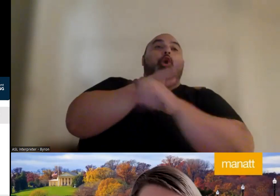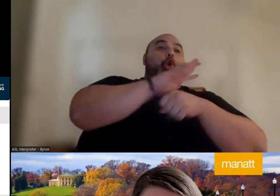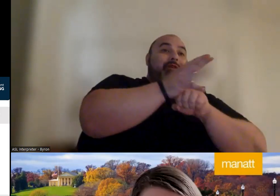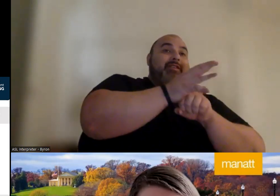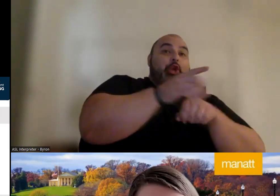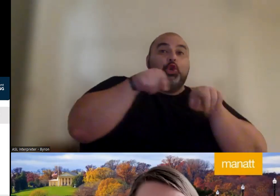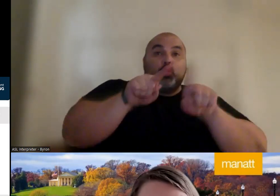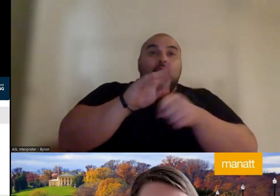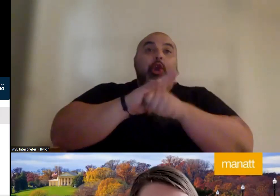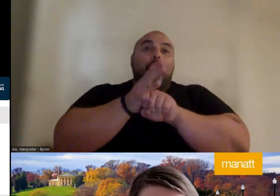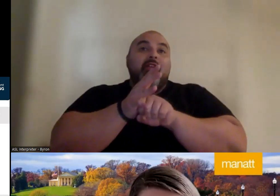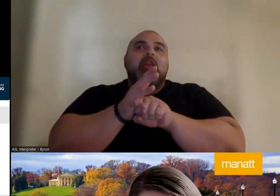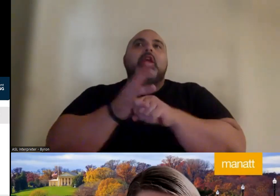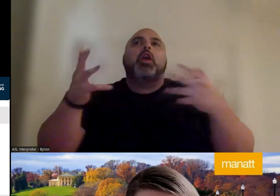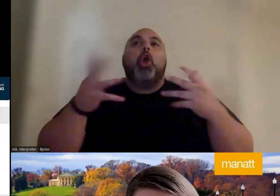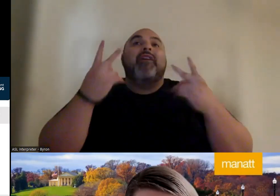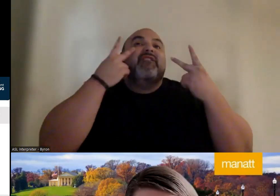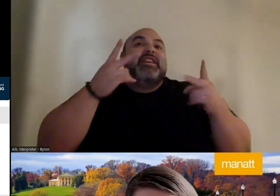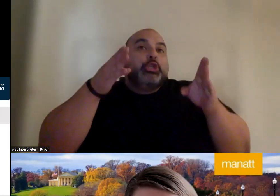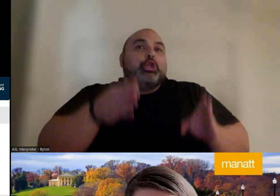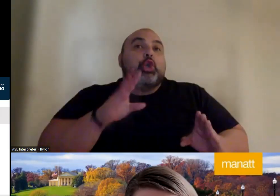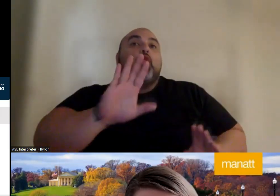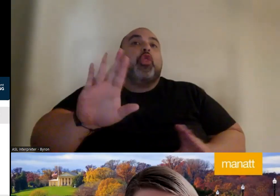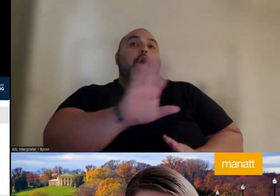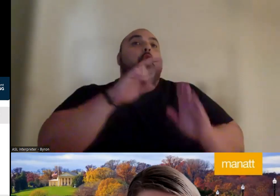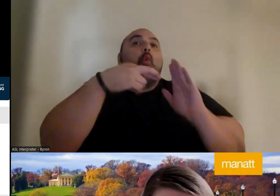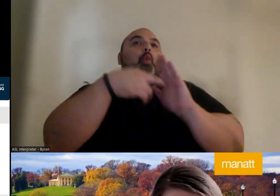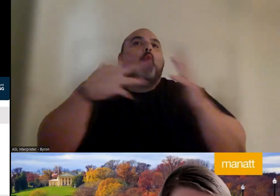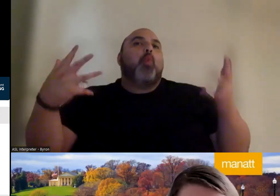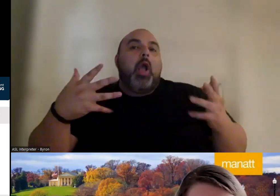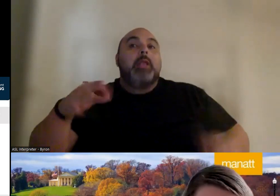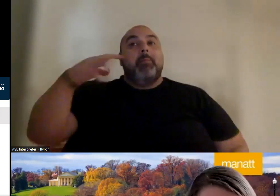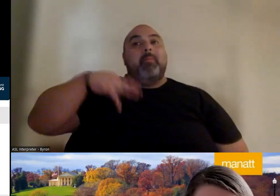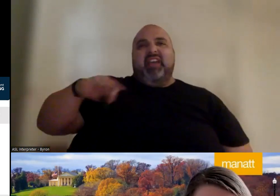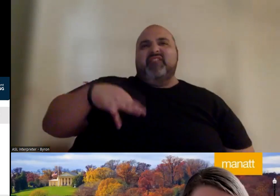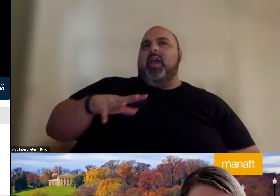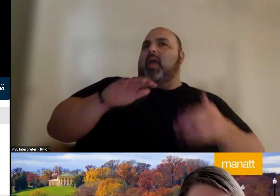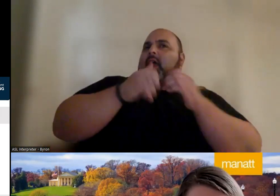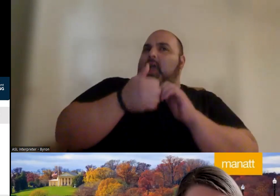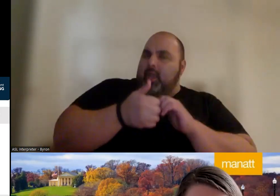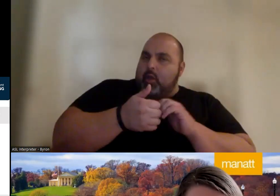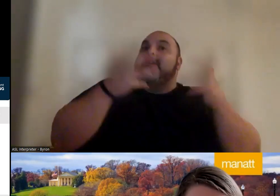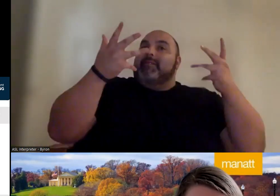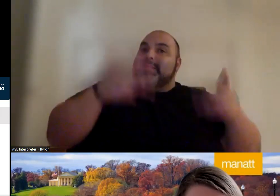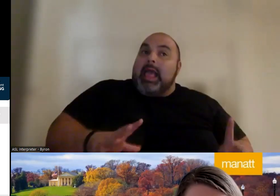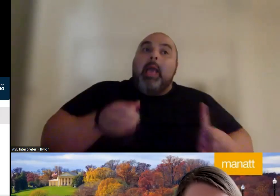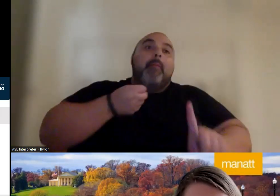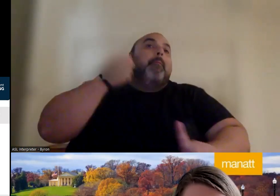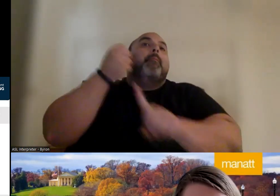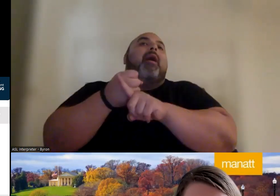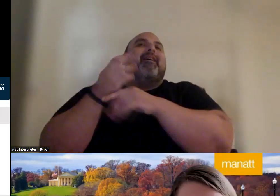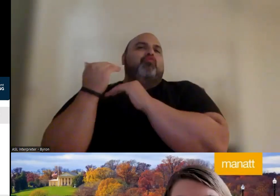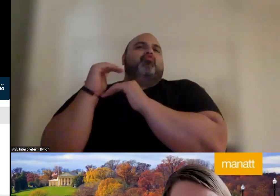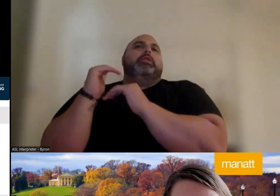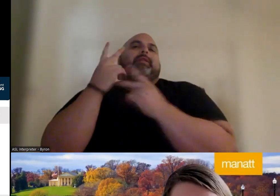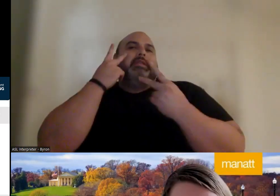what are the roles that visitors have, what are the benefits of visitation, and then we look at the impact of restricted visitation.